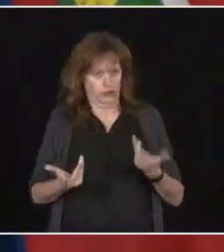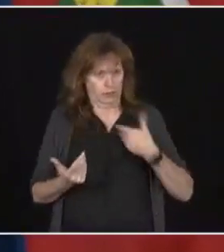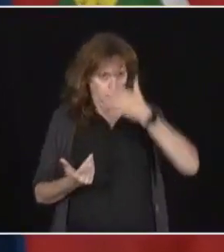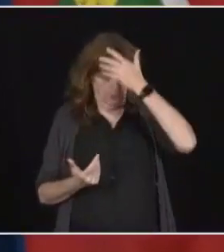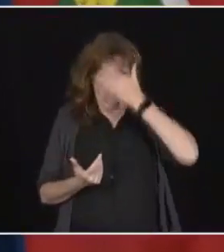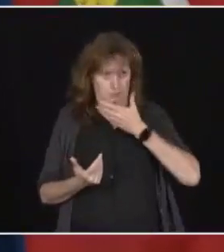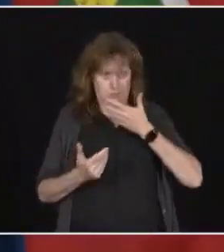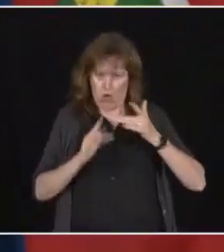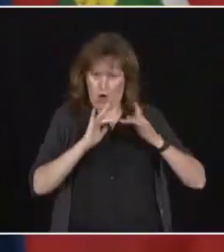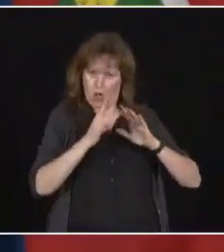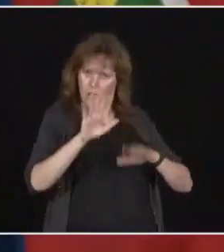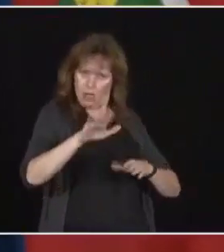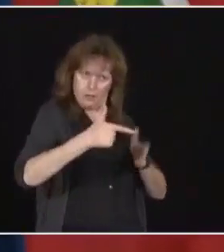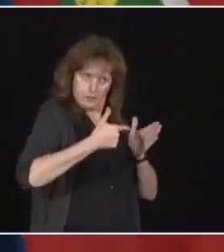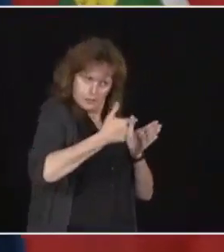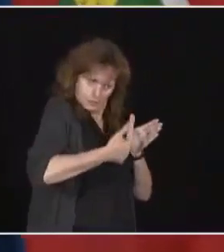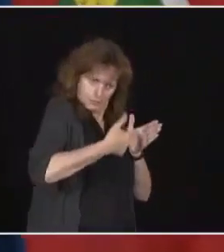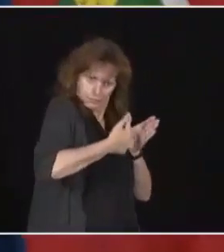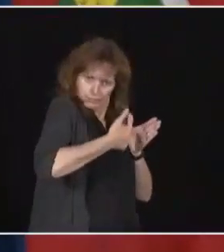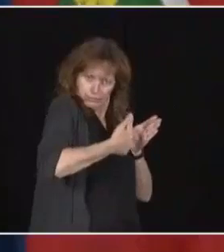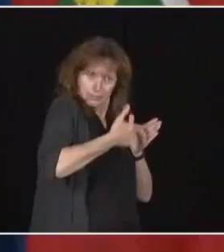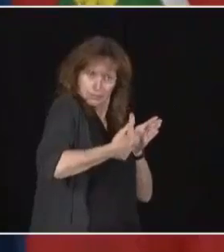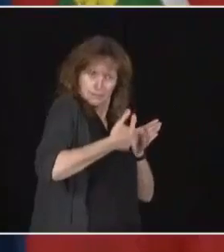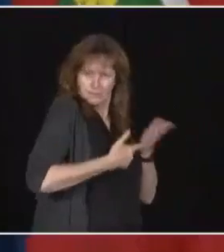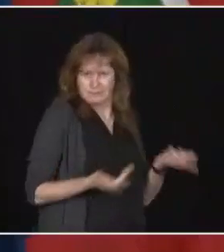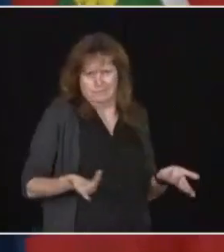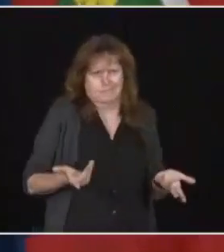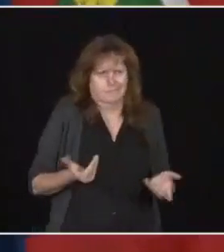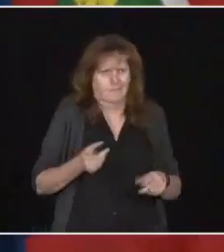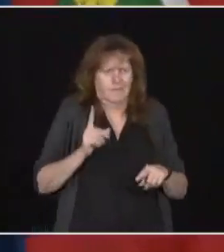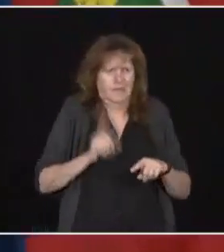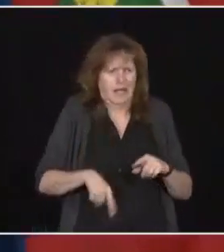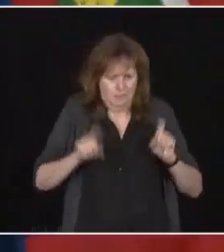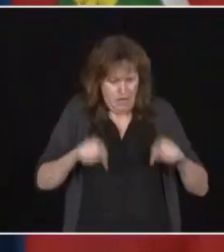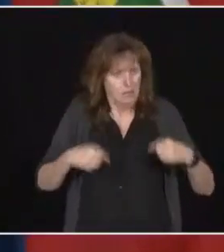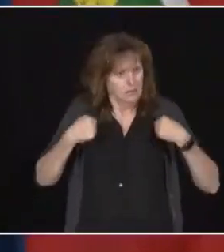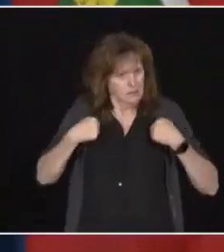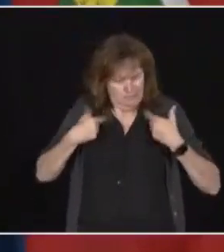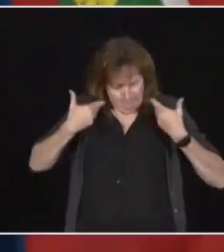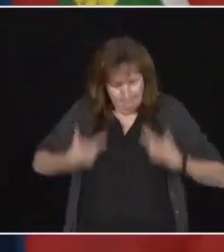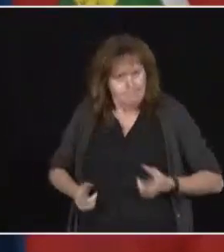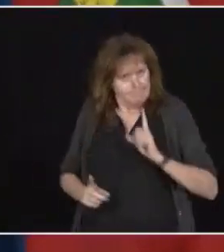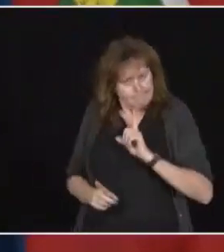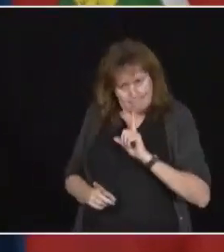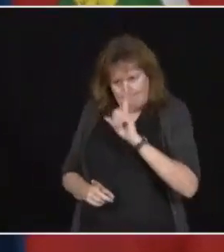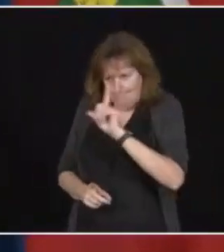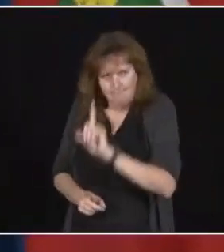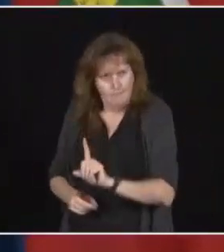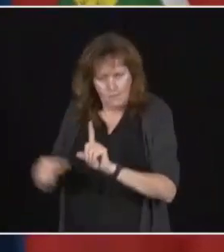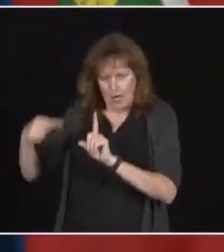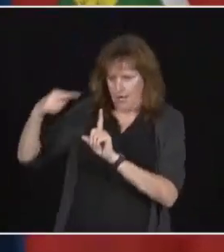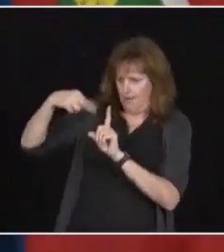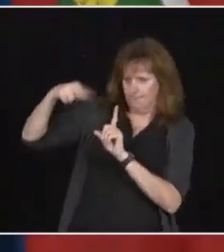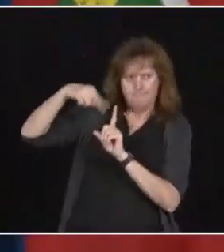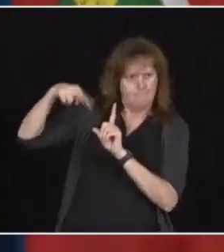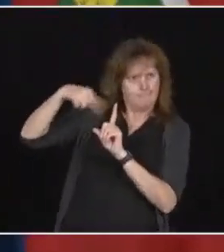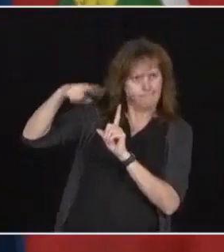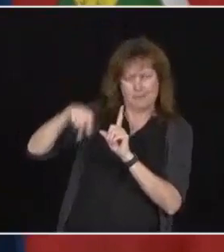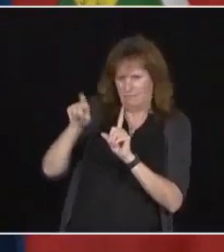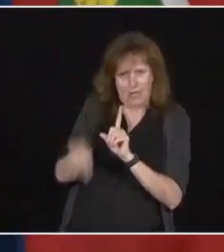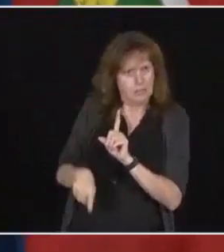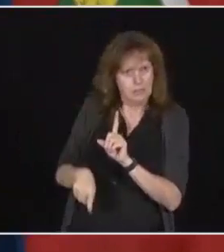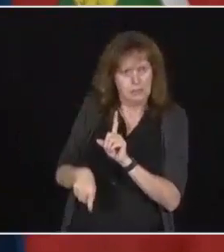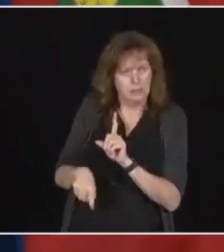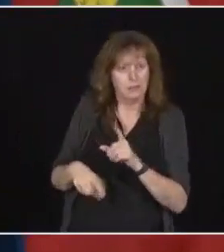room floor to be able to complete those course requirements. So those students in that type of a situation would have to attend in person. We have nurses,